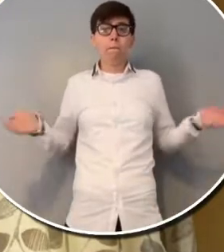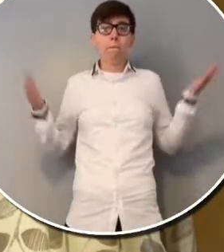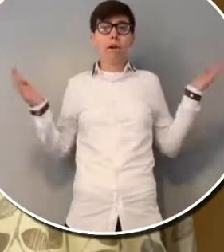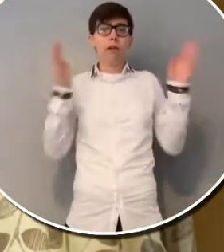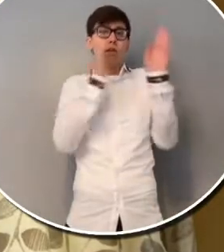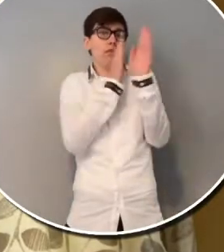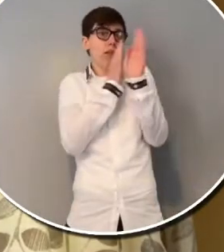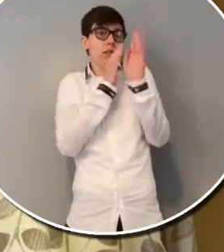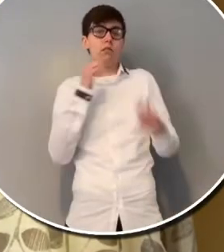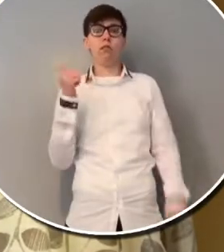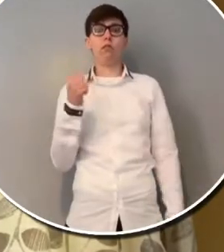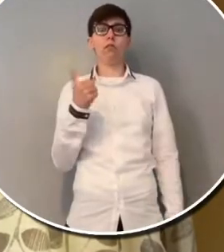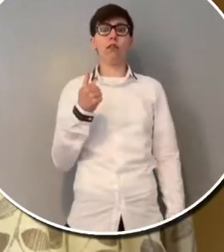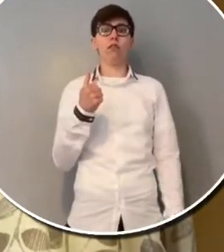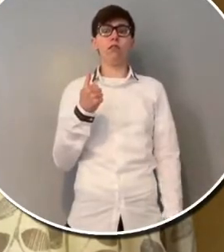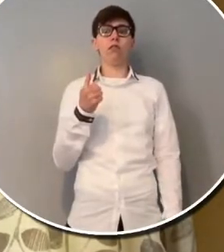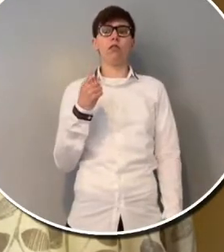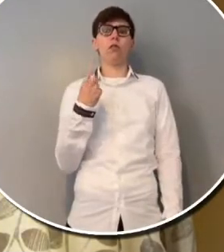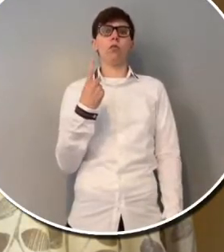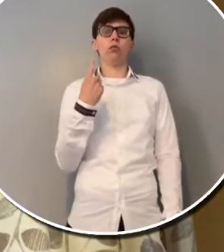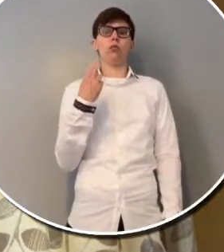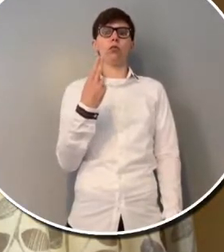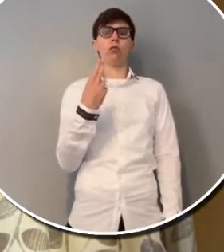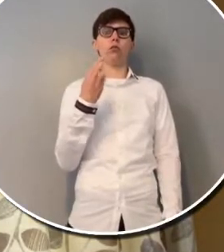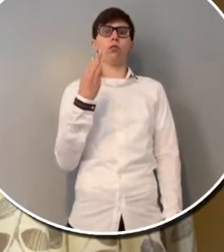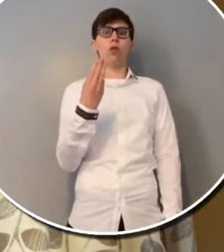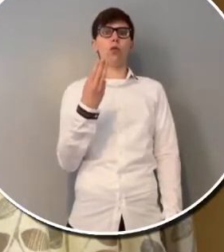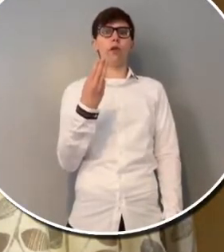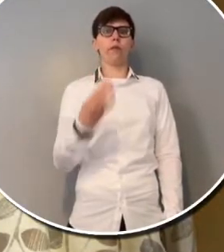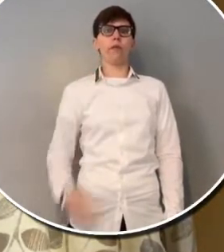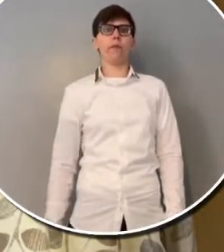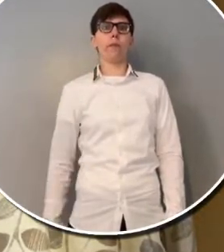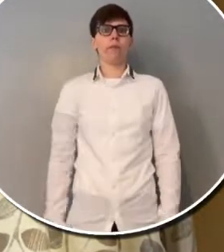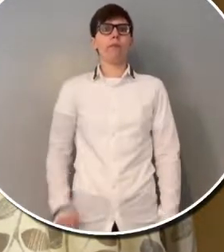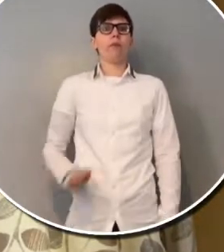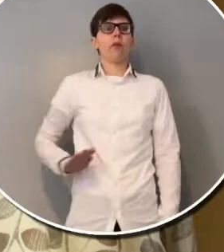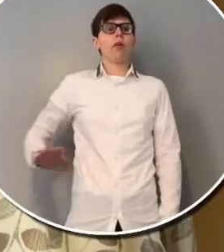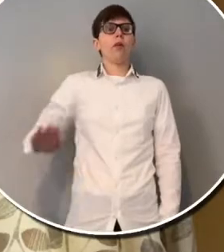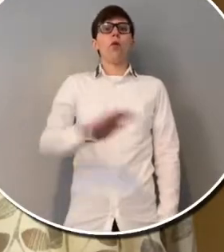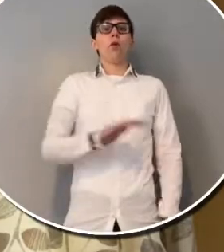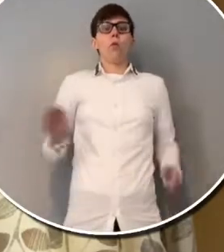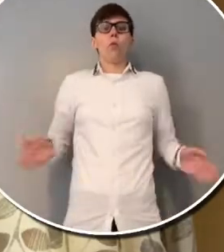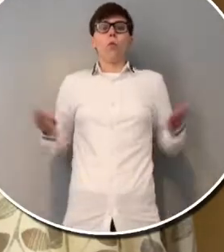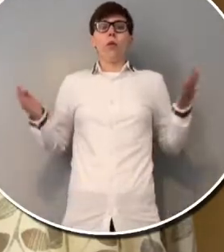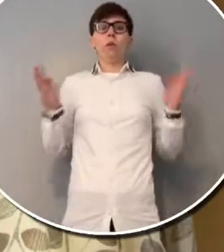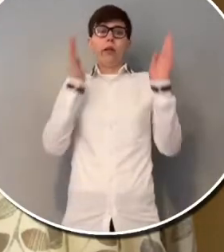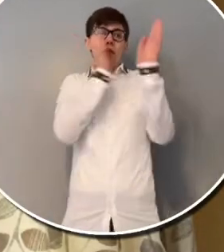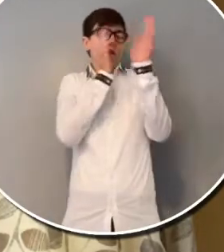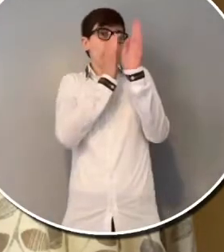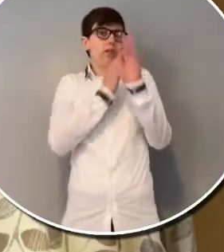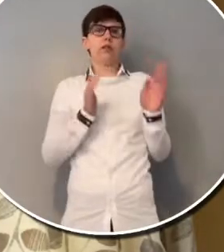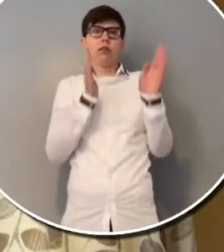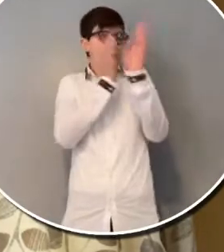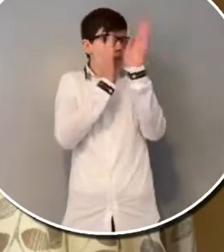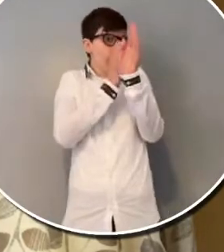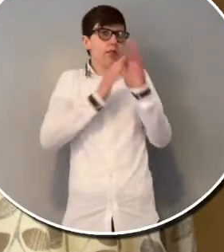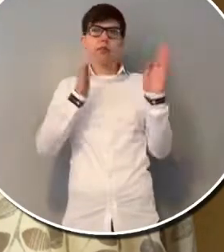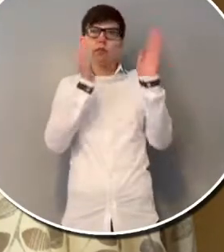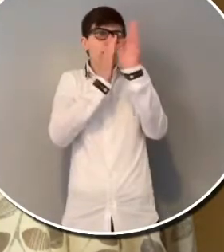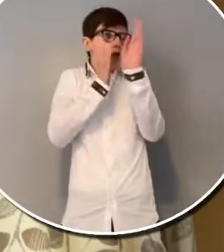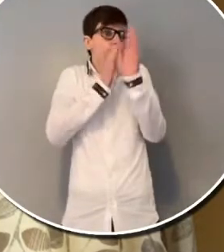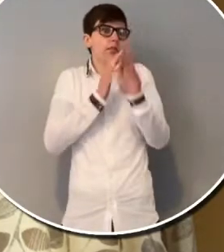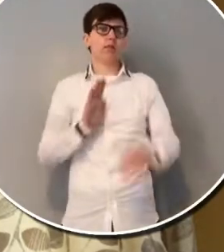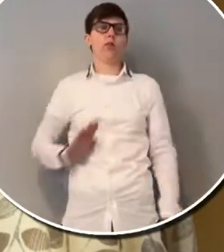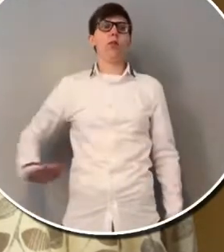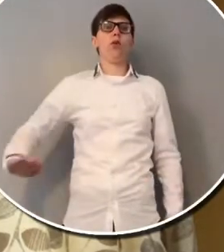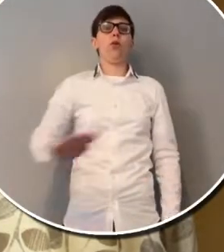peepo. Do you think we can hide behind it and play peepo? Now we're going to sing, shall we play at